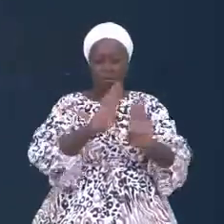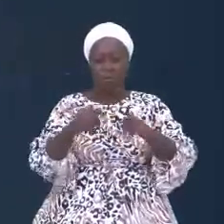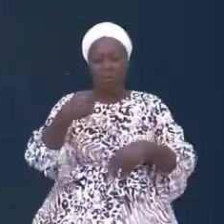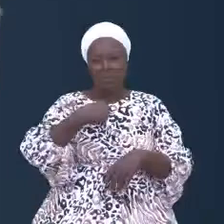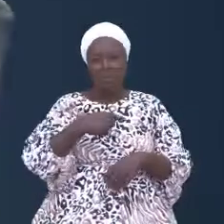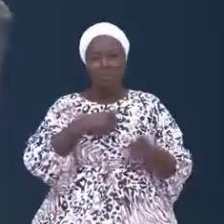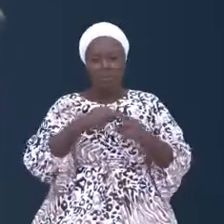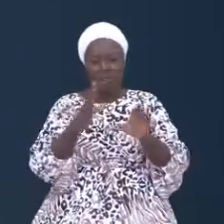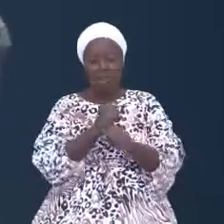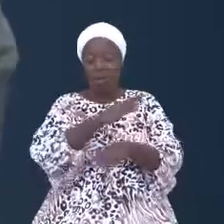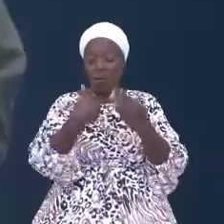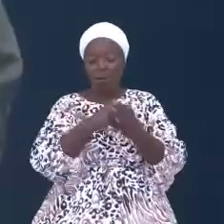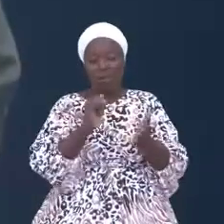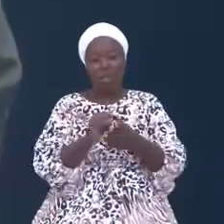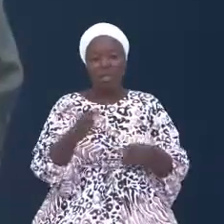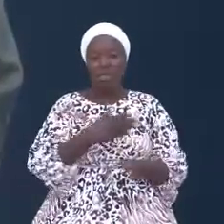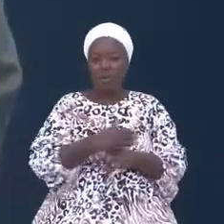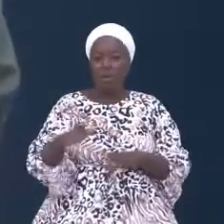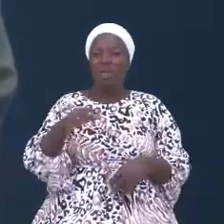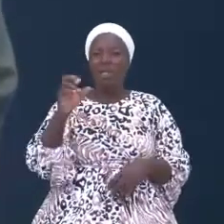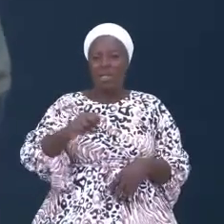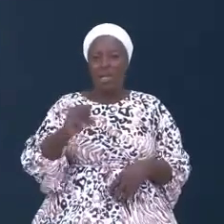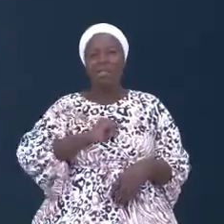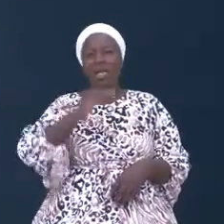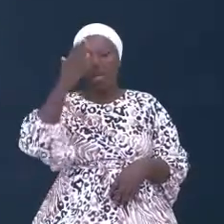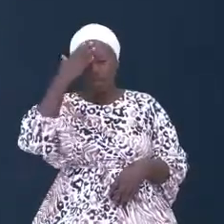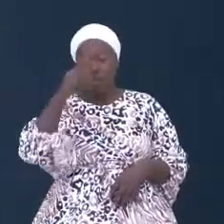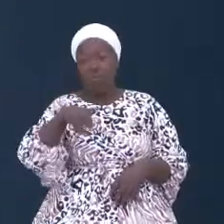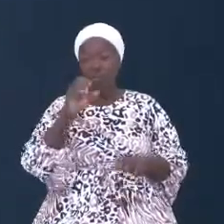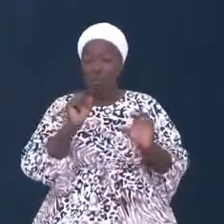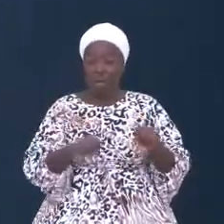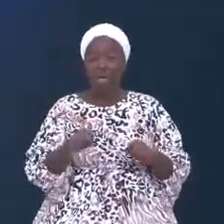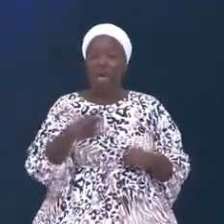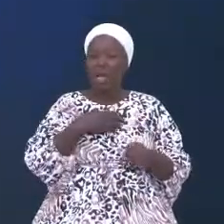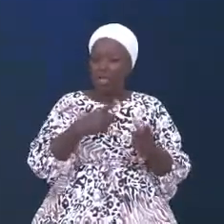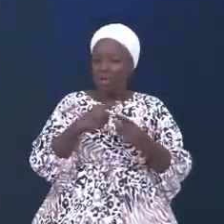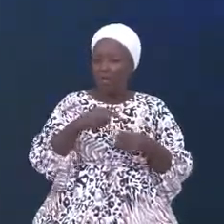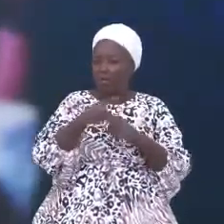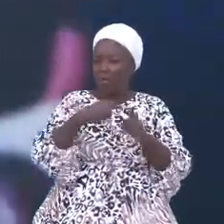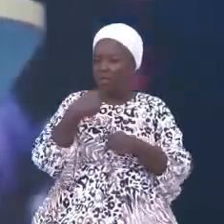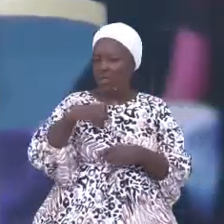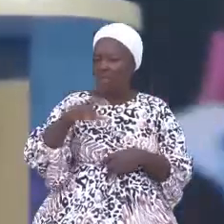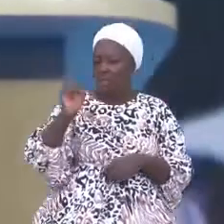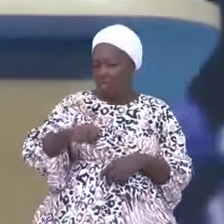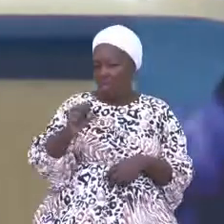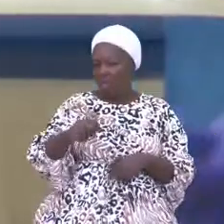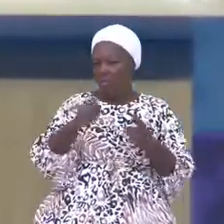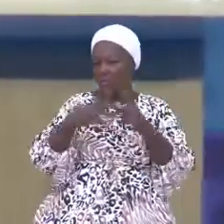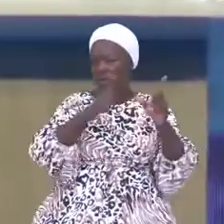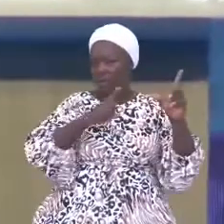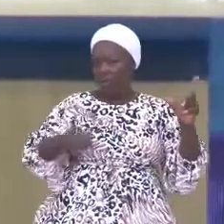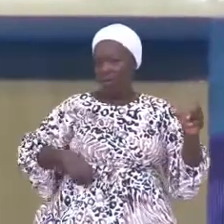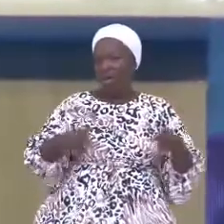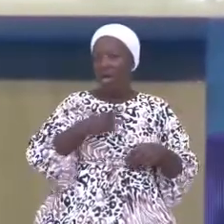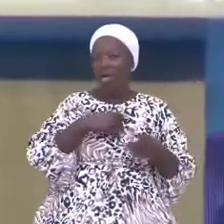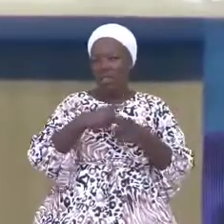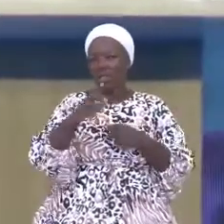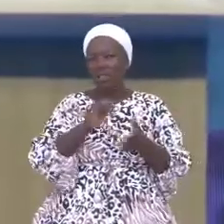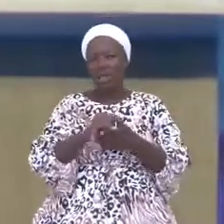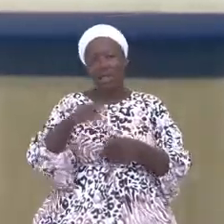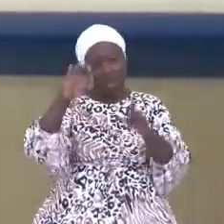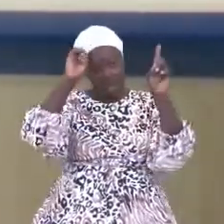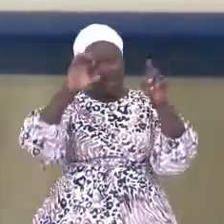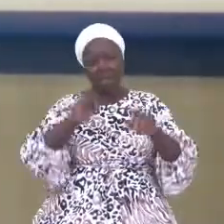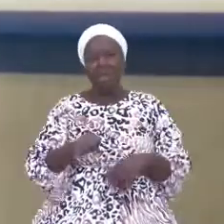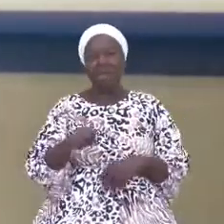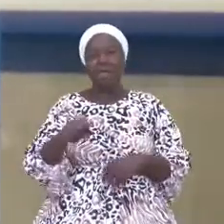take all that away. Yes, I know you can. And when you say yes to the Lord, that you know he can,